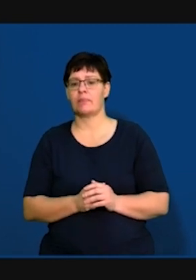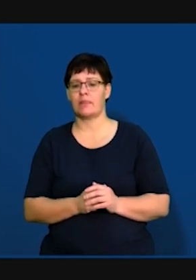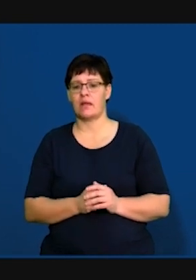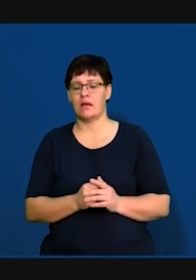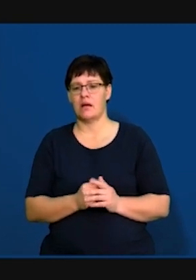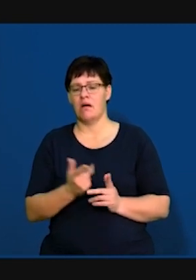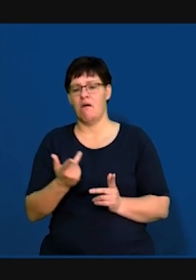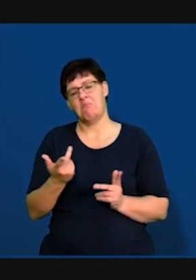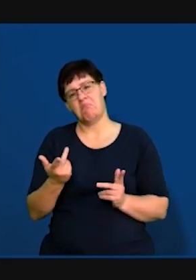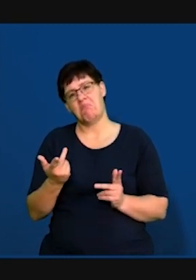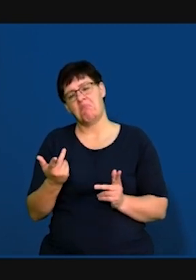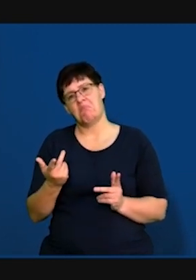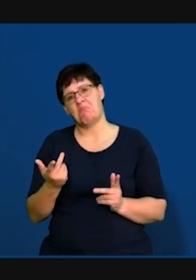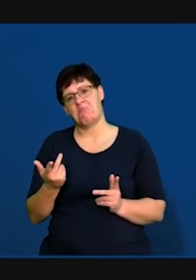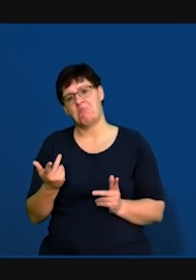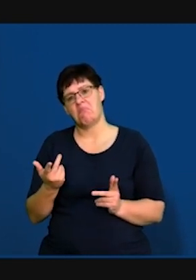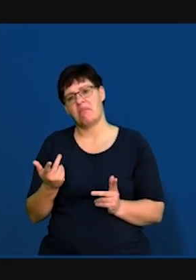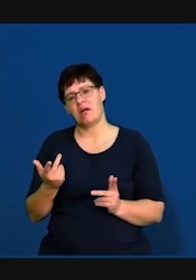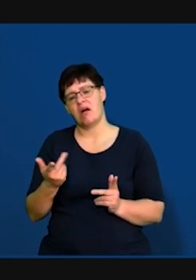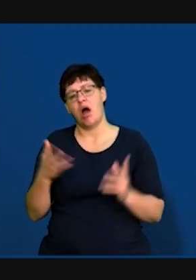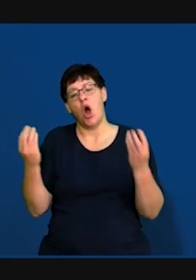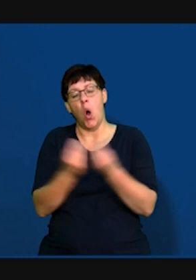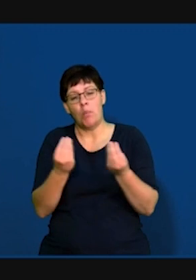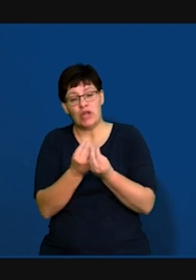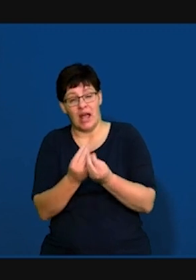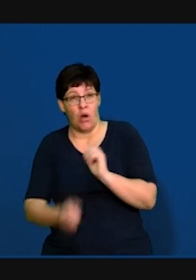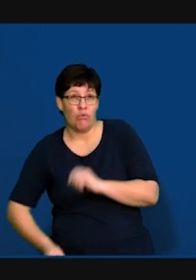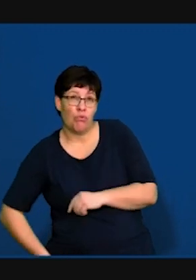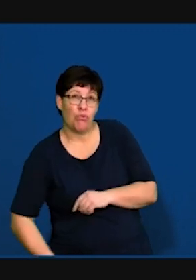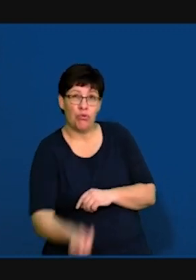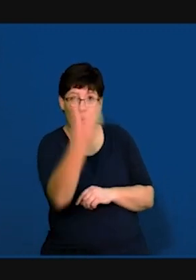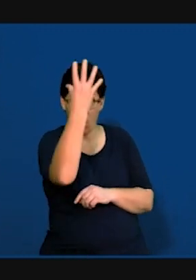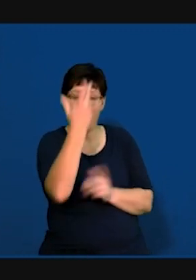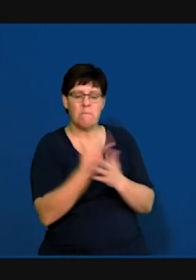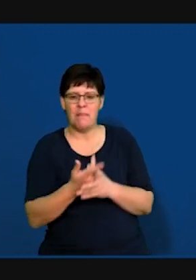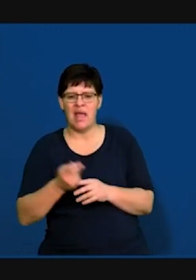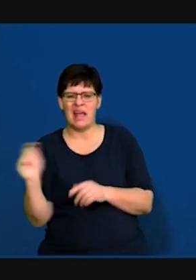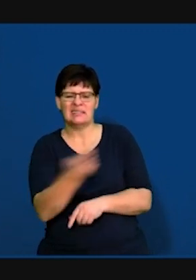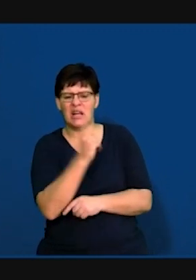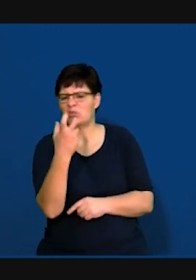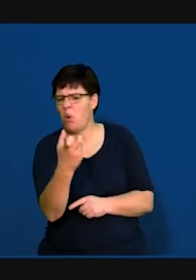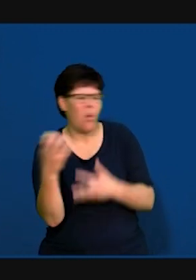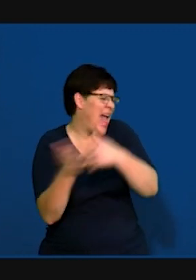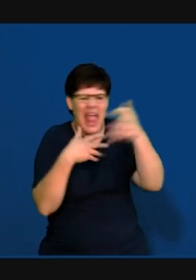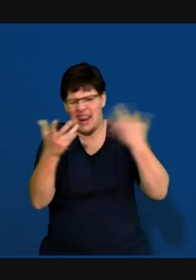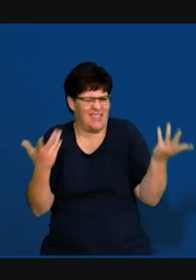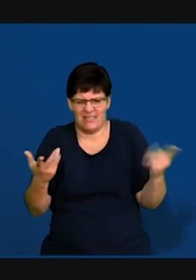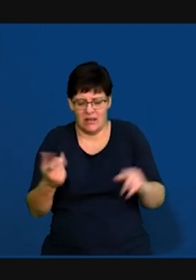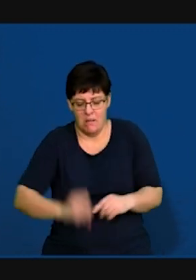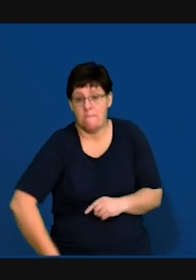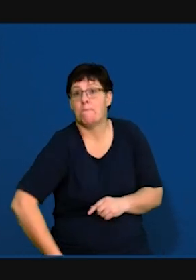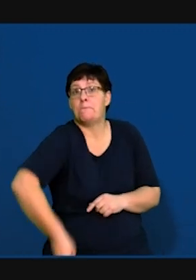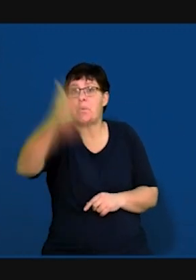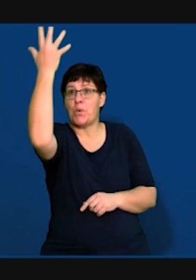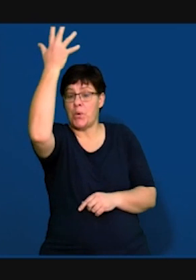in the case of that object which was thrown, it could be a tennis ball, it could be anything, all right? So that